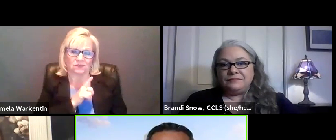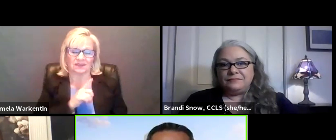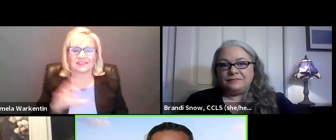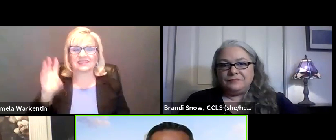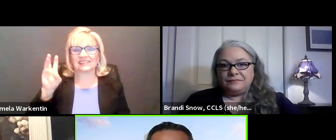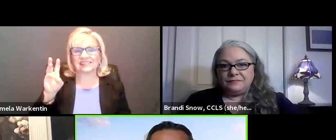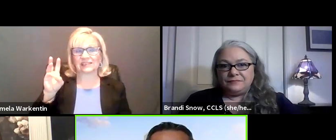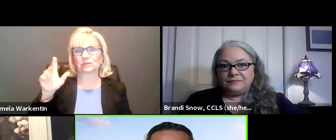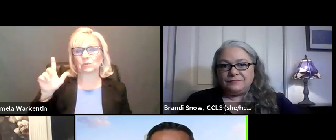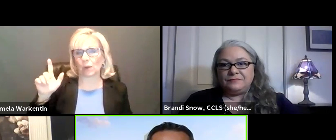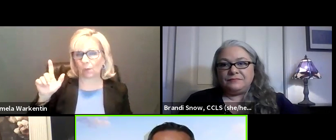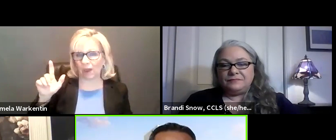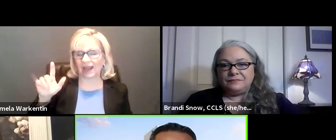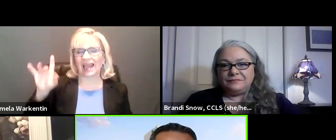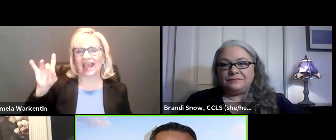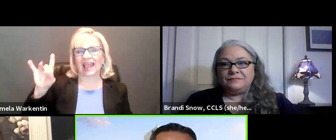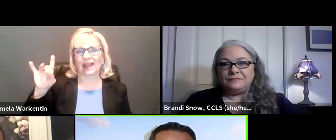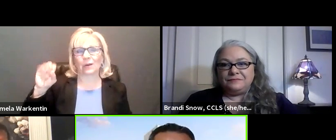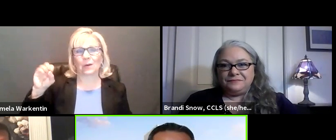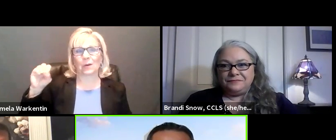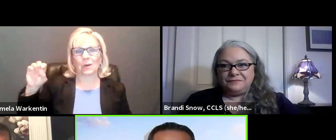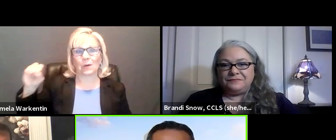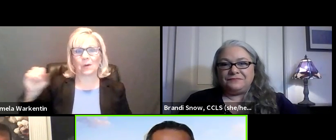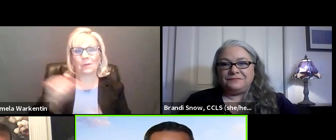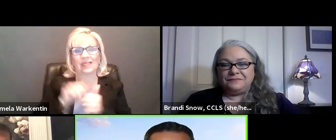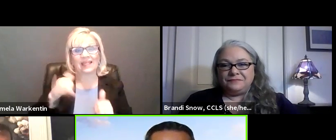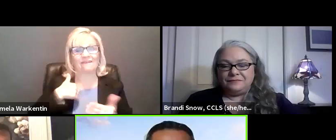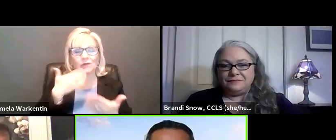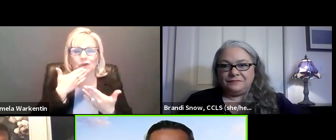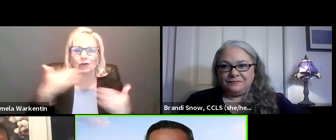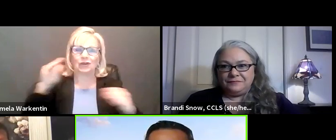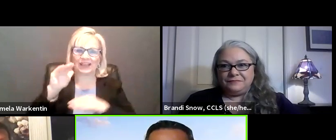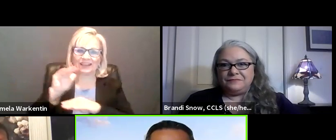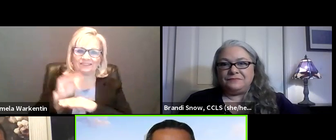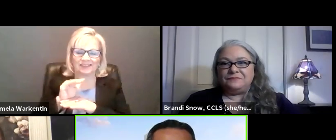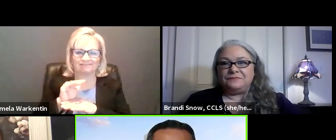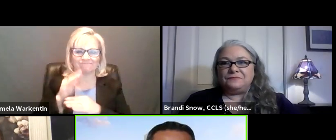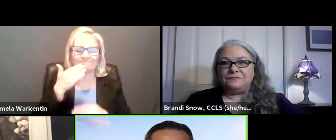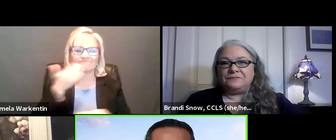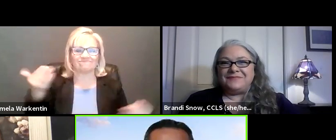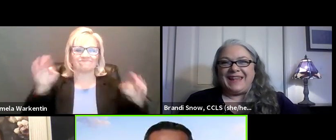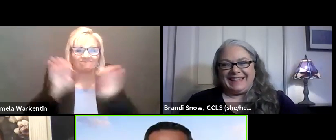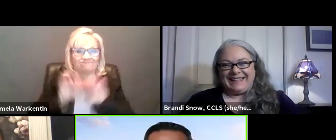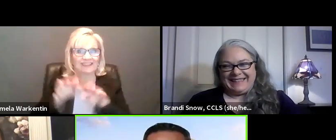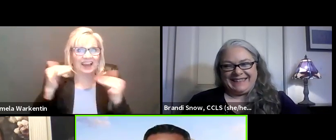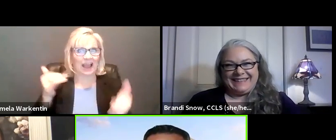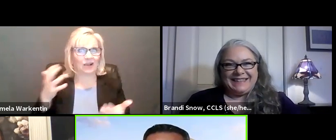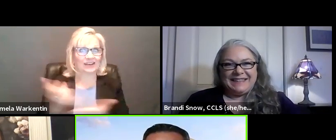621-8000. With that, thank you all and have a good evening. And I hope you guys catch dinner now.